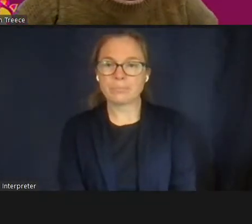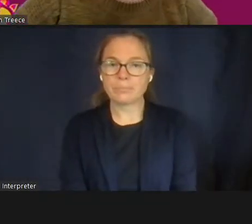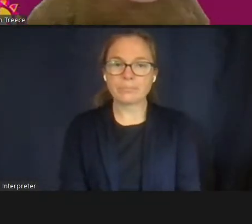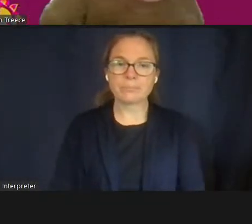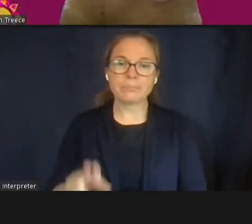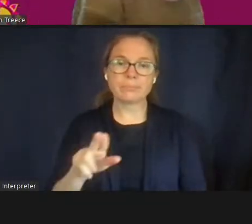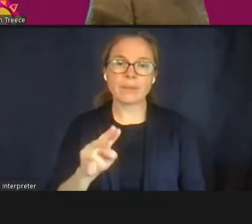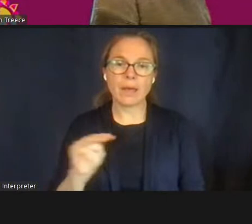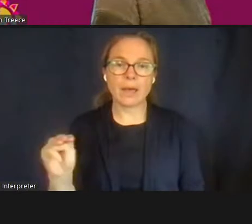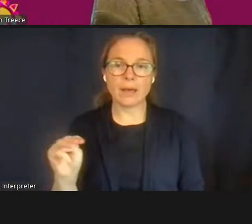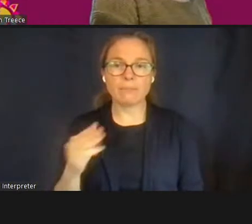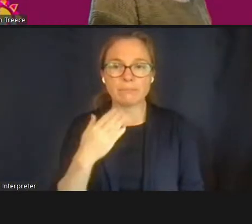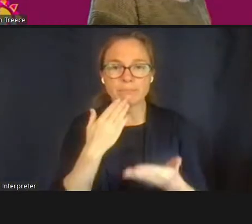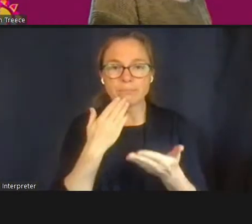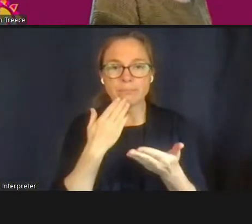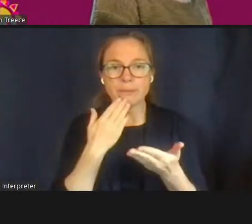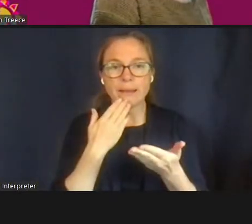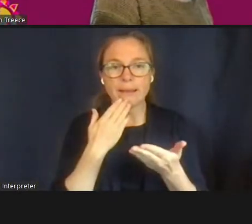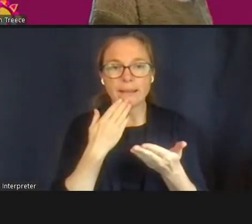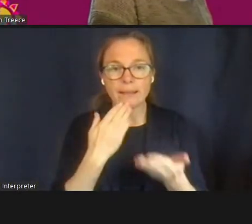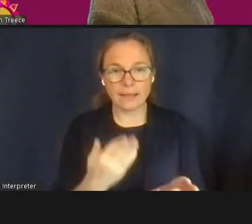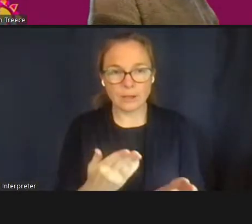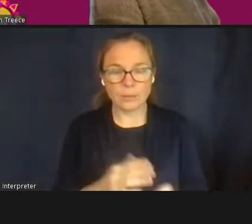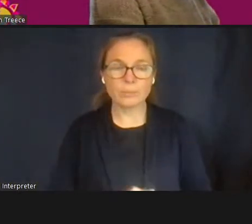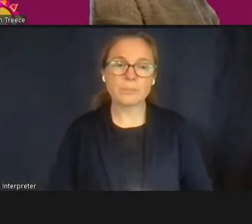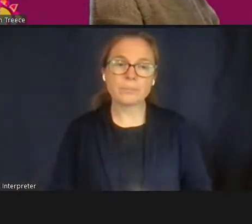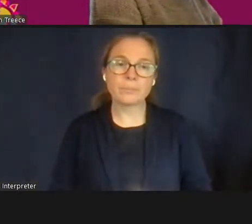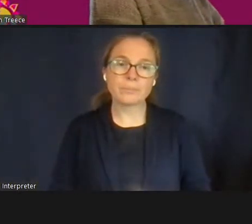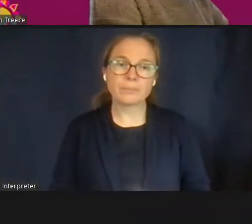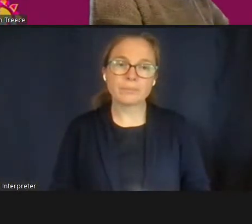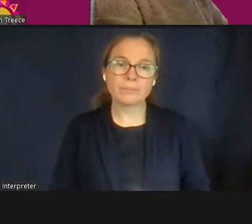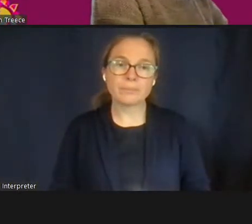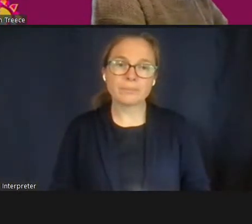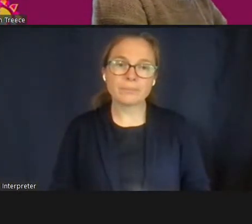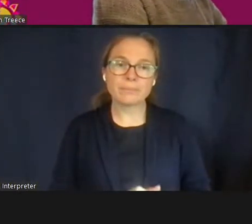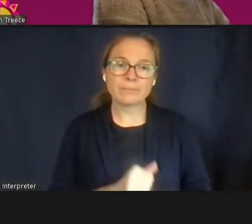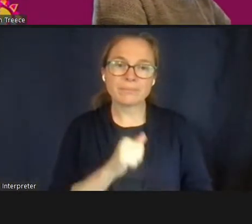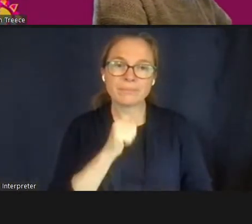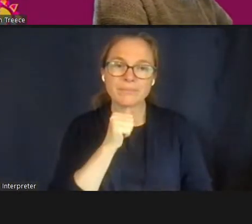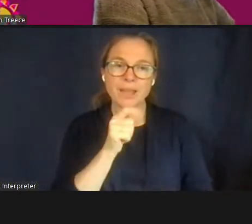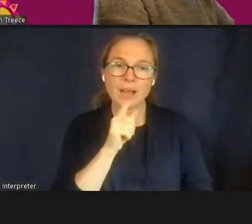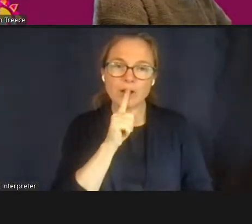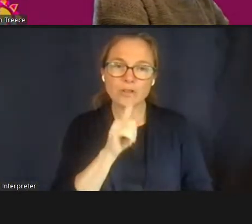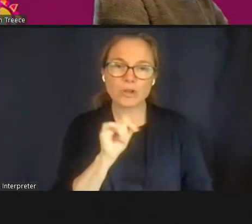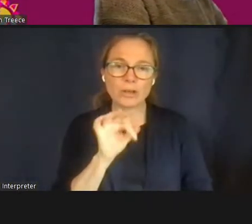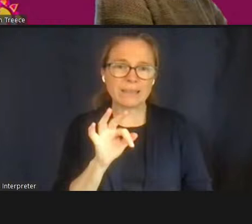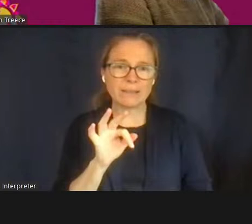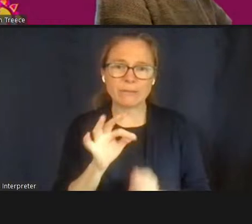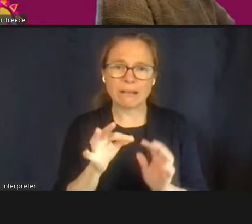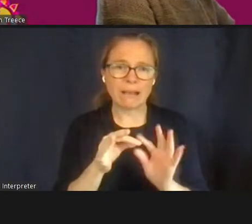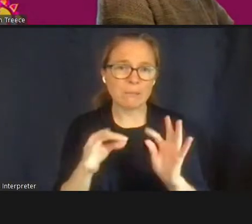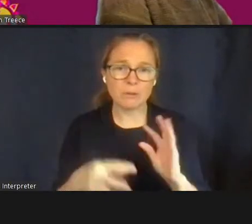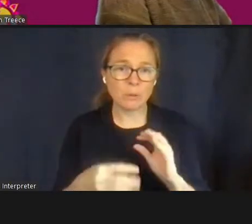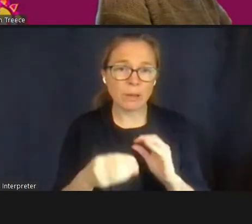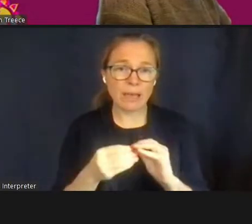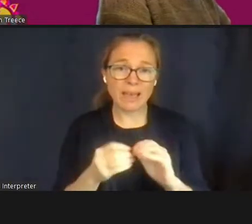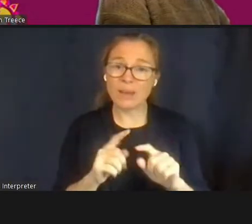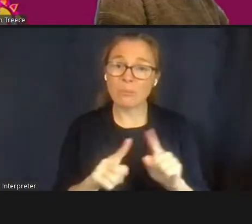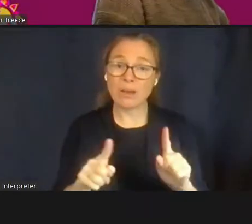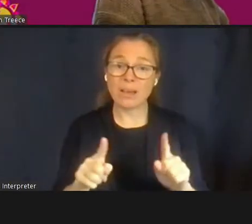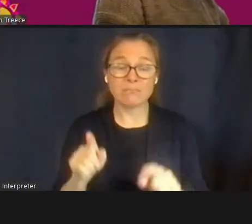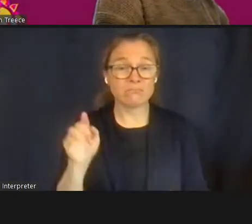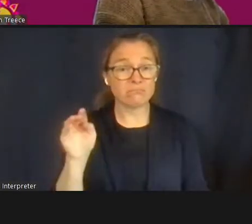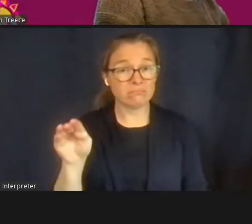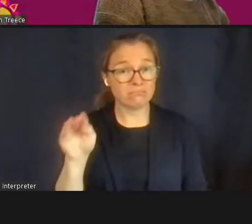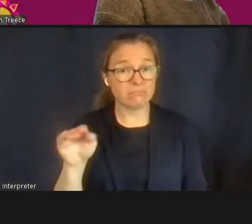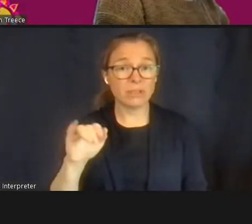Thank you, Philip. I'm not sure if I have anything to add, just other than to say, Jamie, if